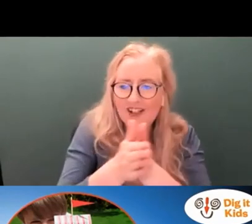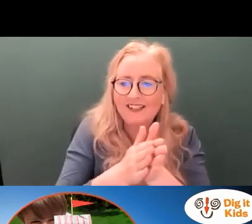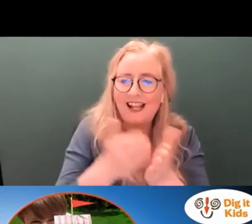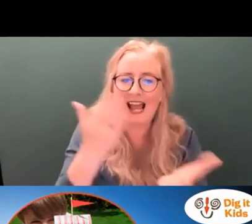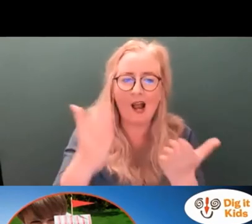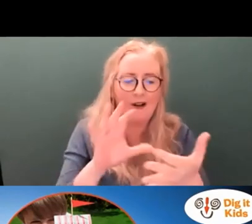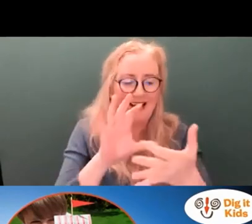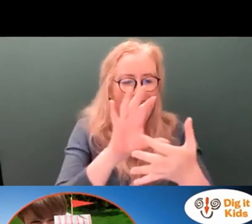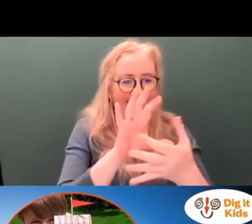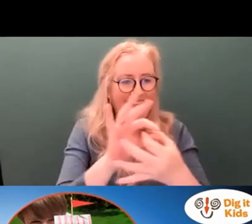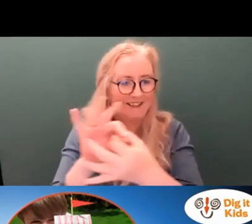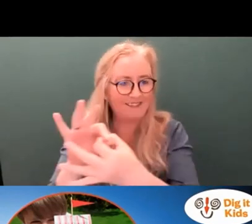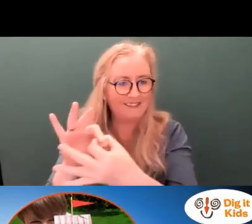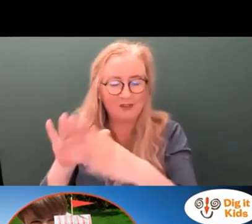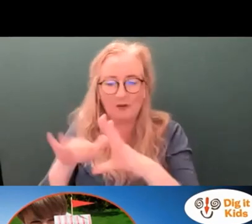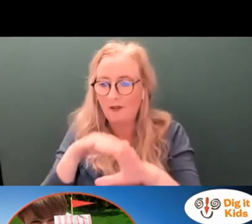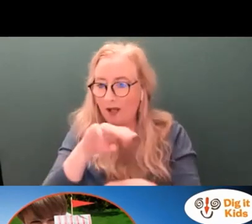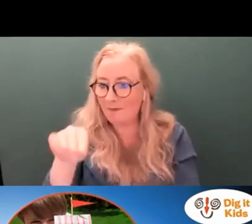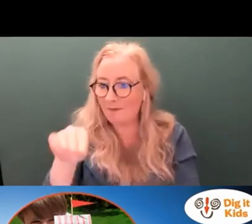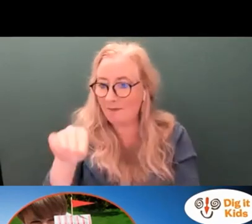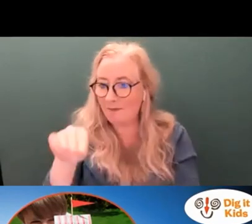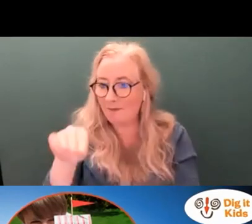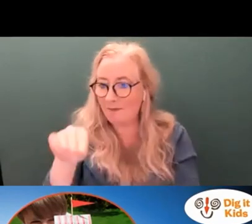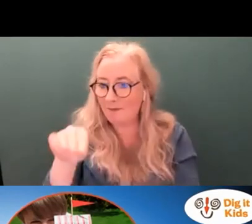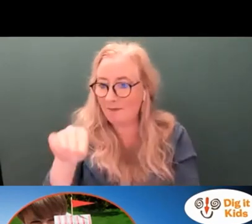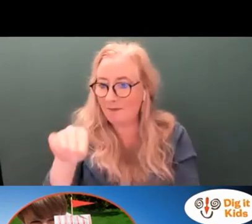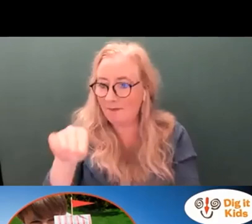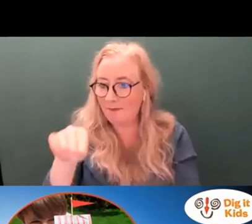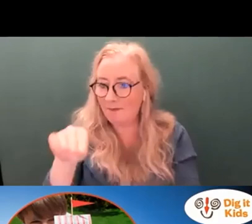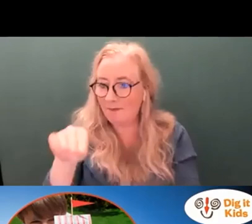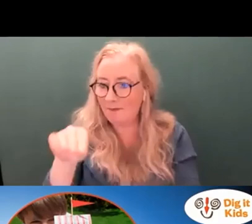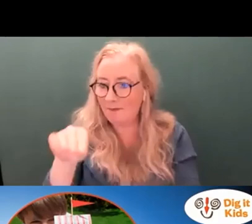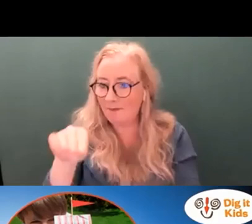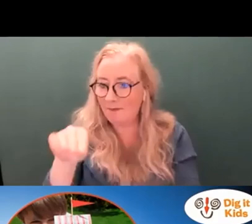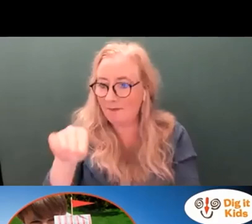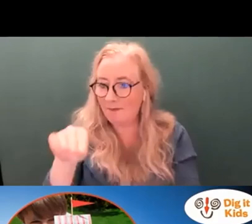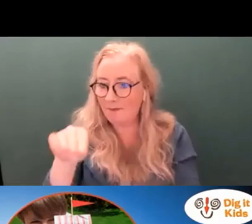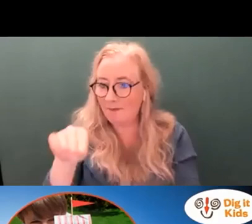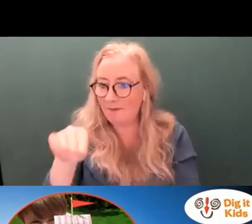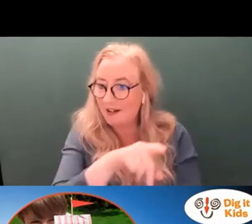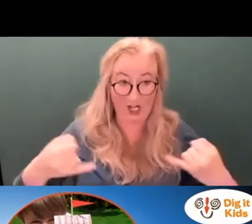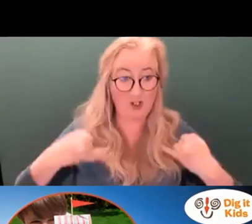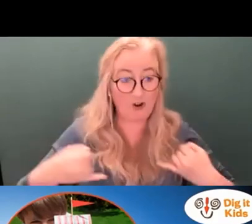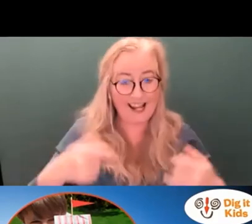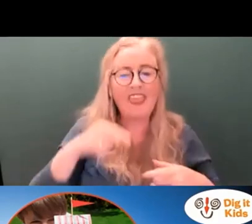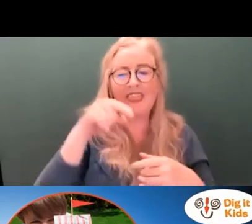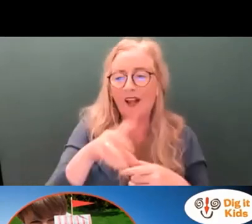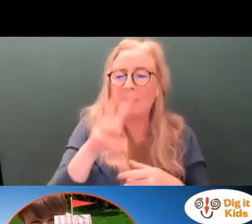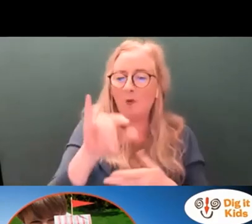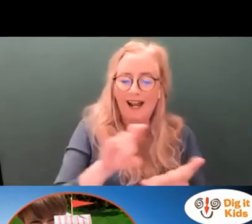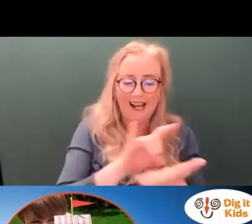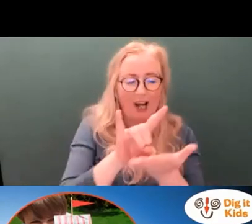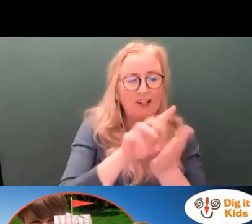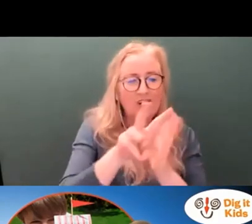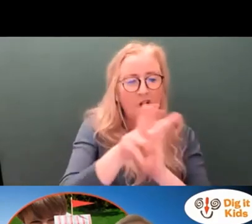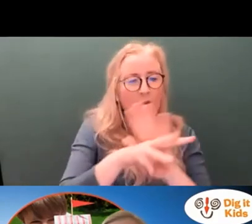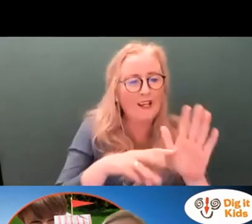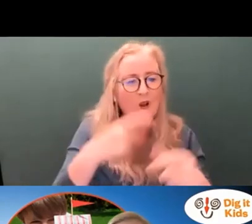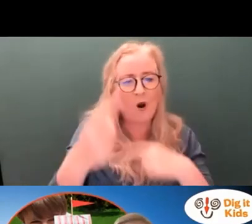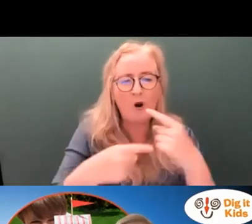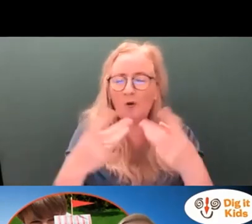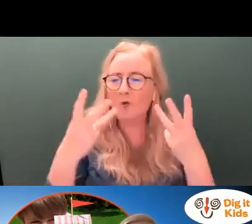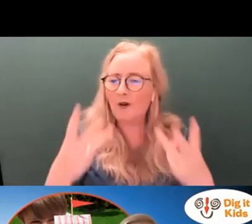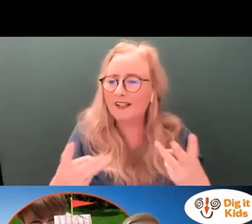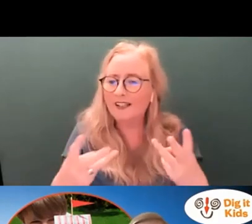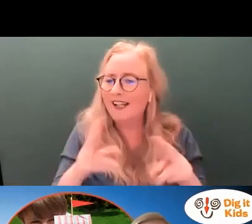with people. And above all, to enjoy it, because that's what Heritage Week was